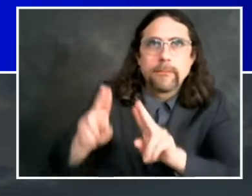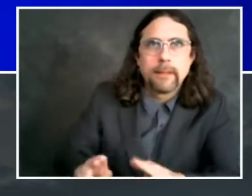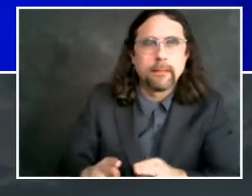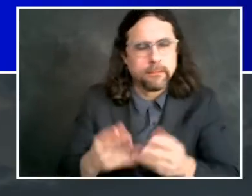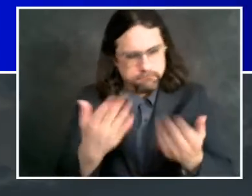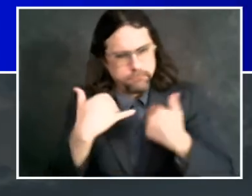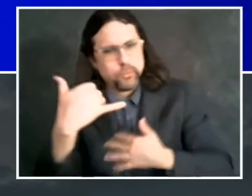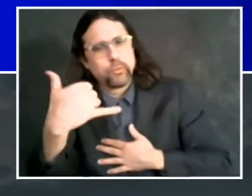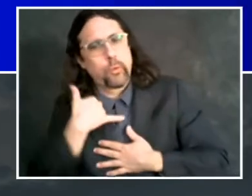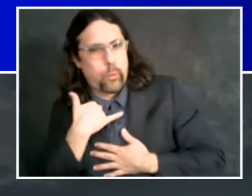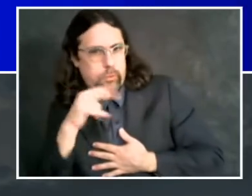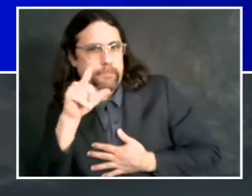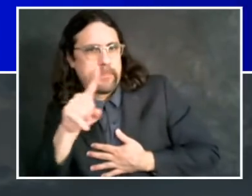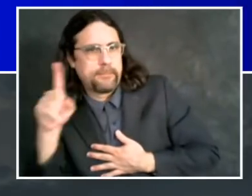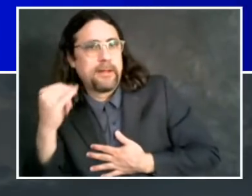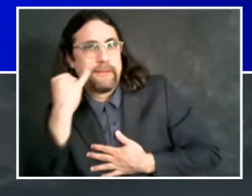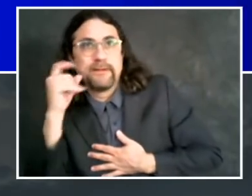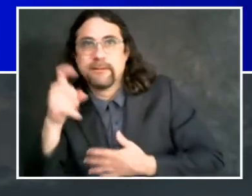Now,